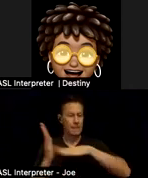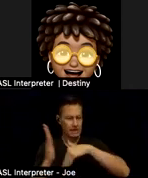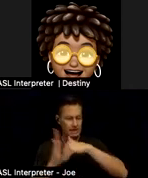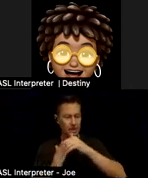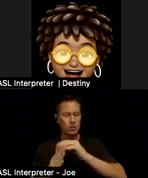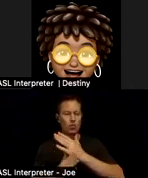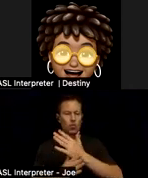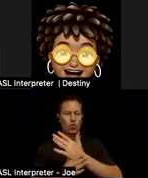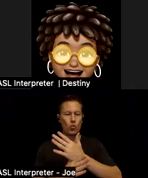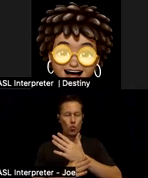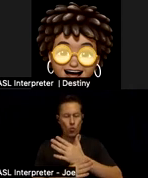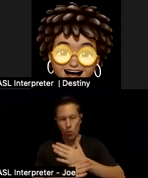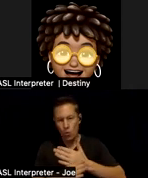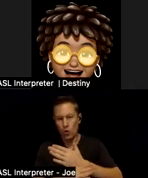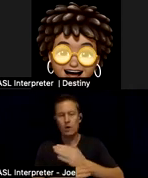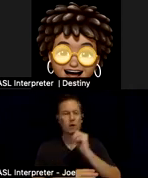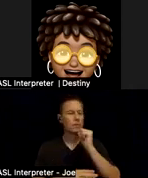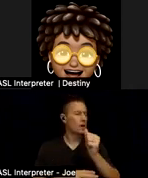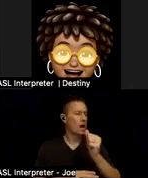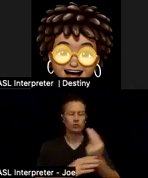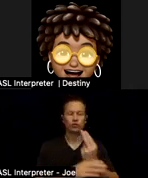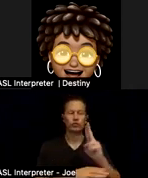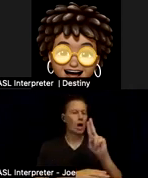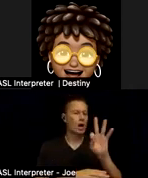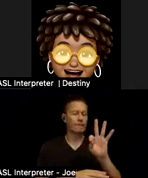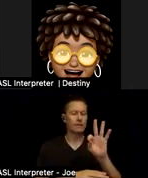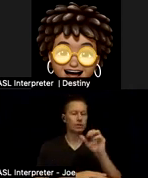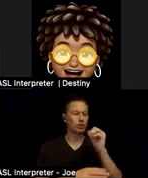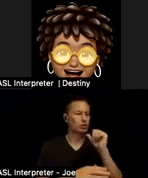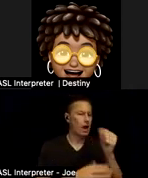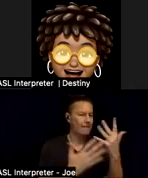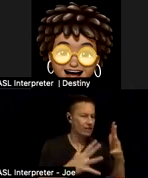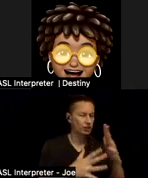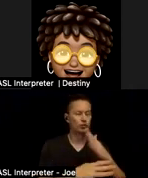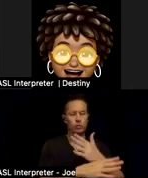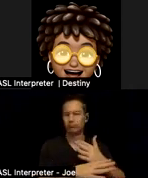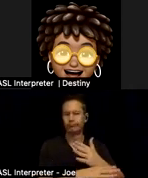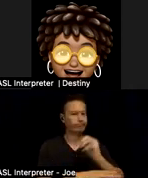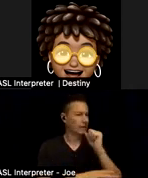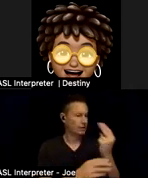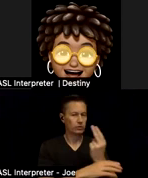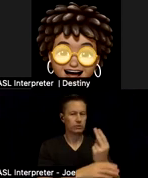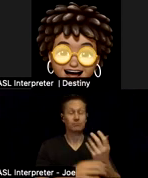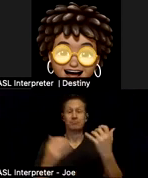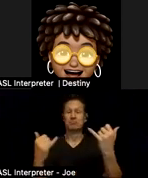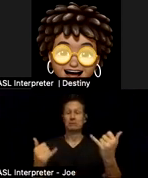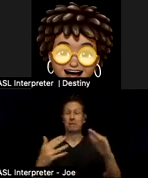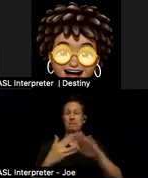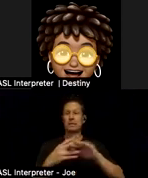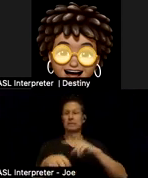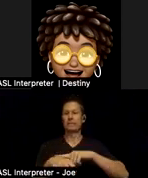not want to use unfinished wood. So with that, it's break time. And I